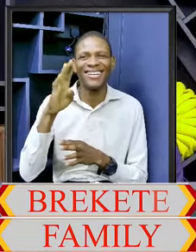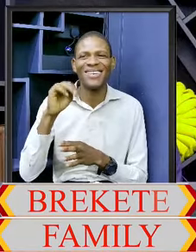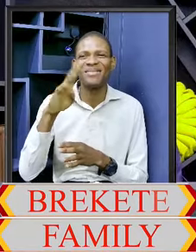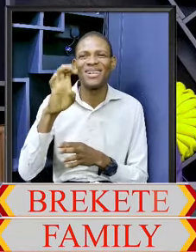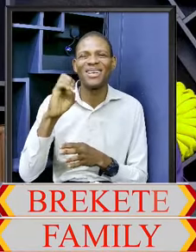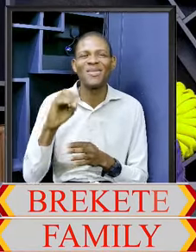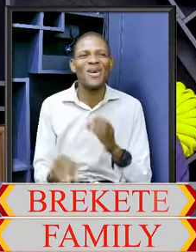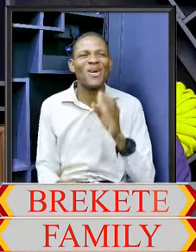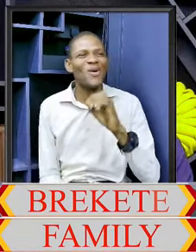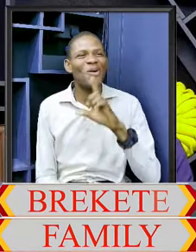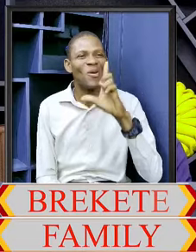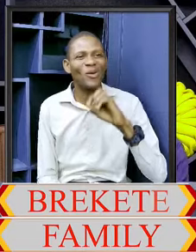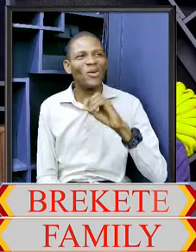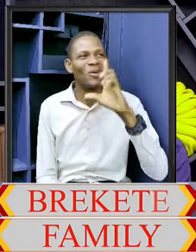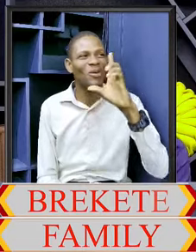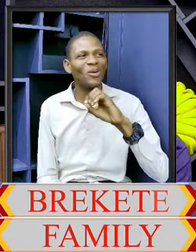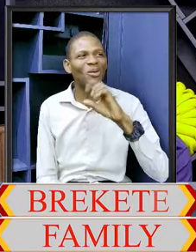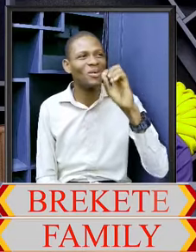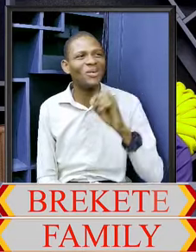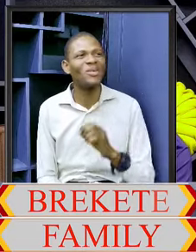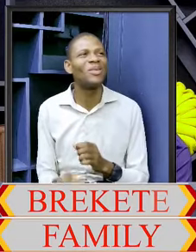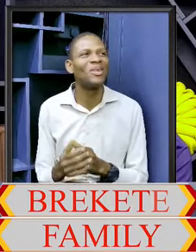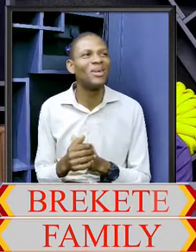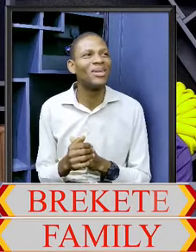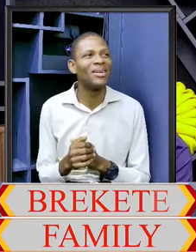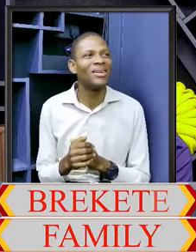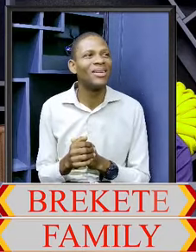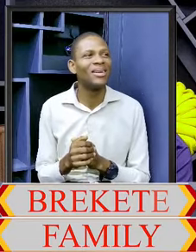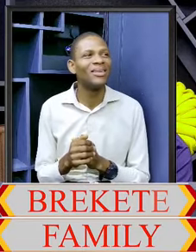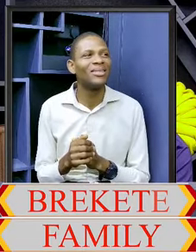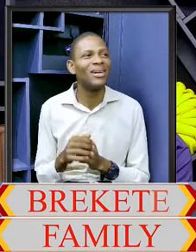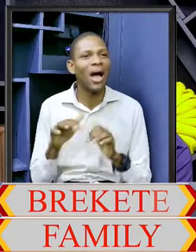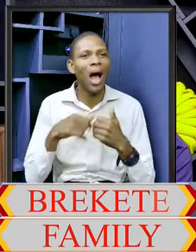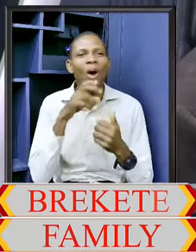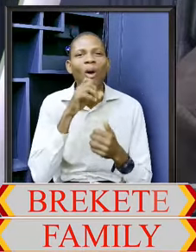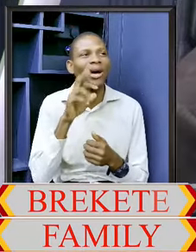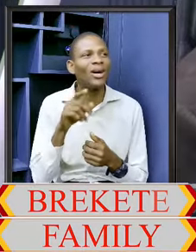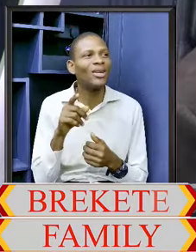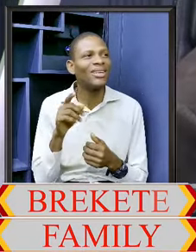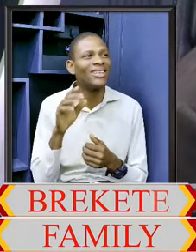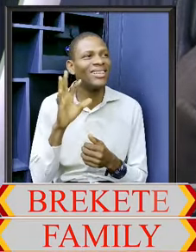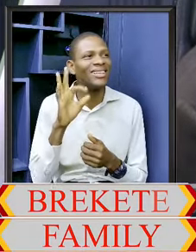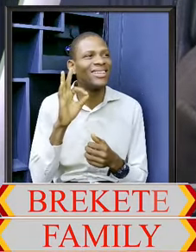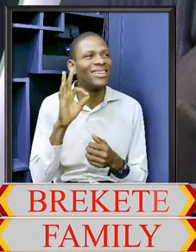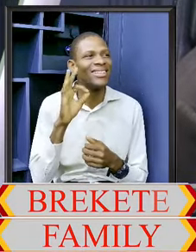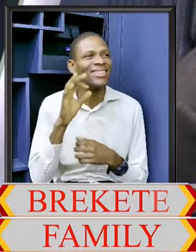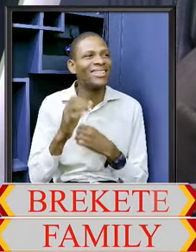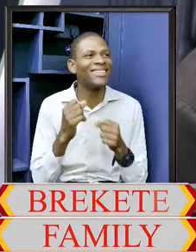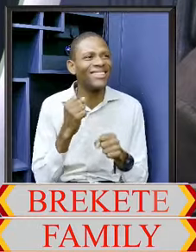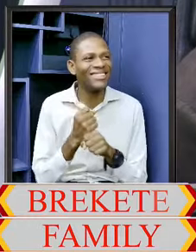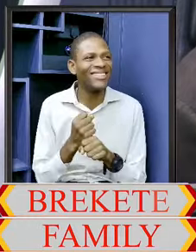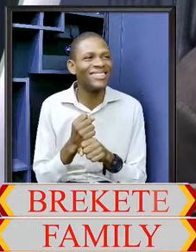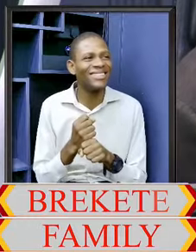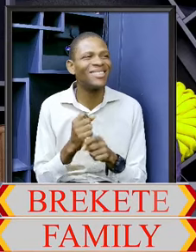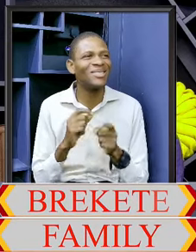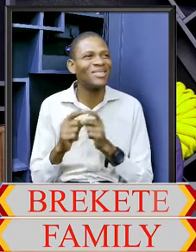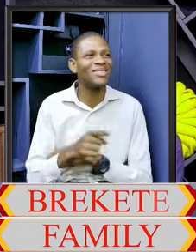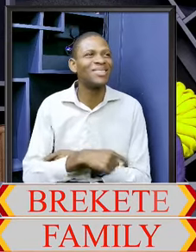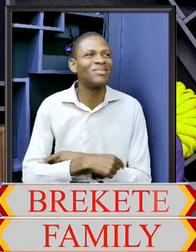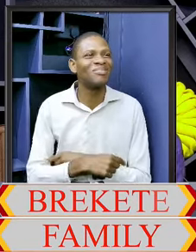Embelembe. Oh, lo, lo, lo. And how old are you? 9. You are 9 years